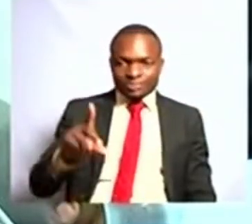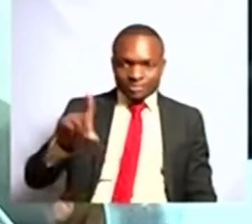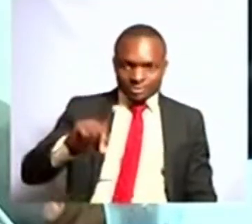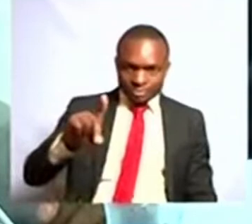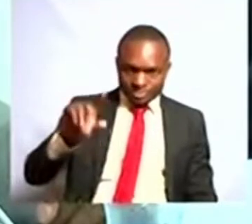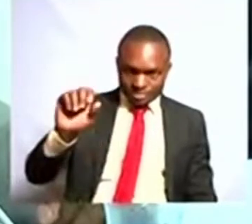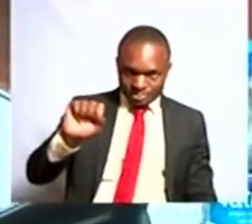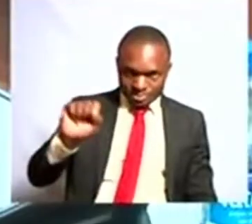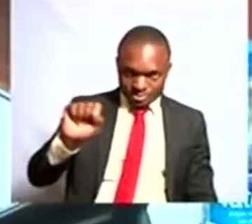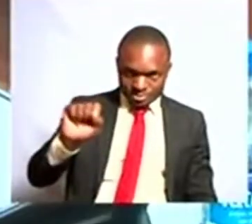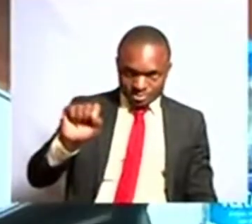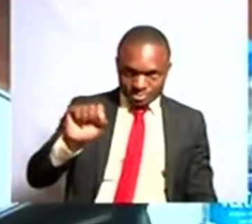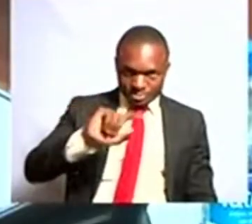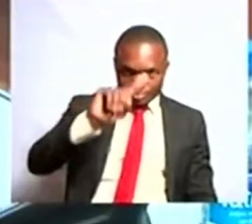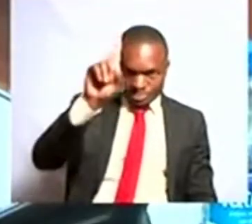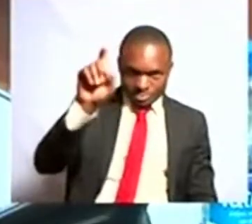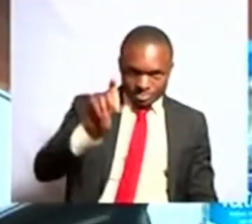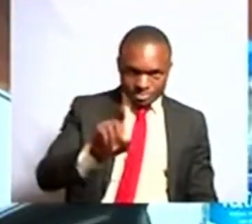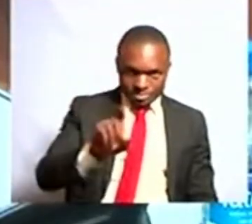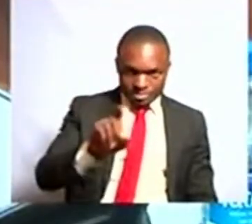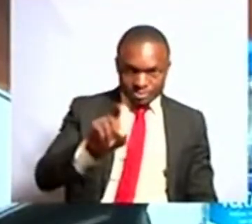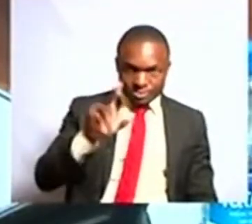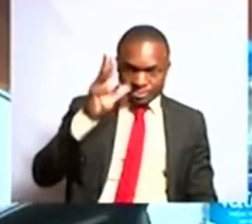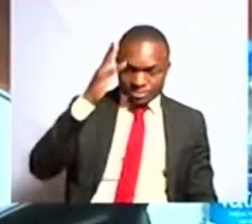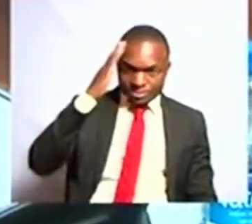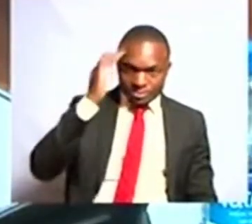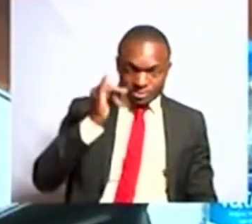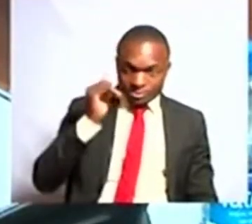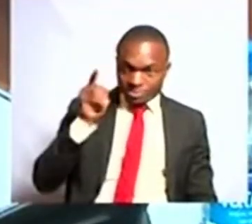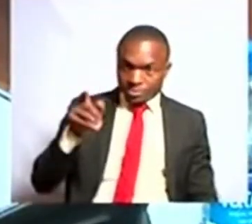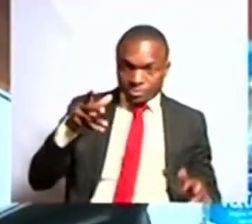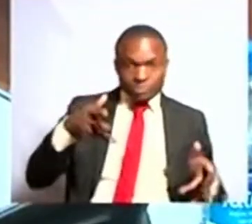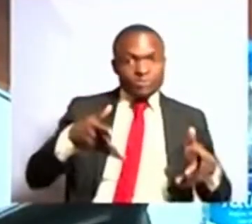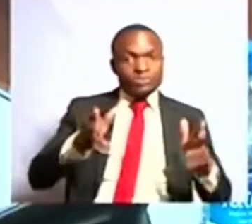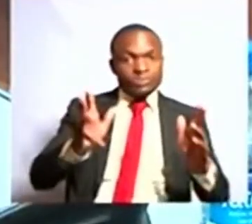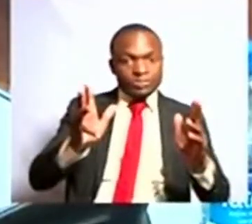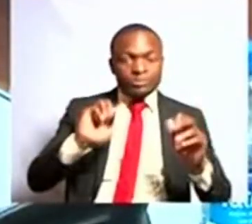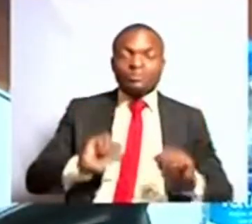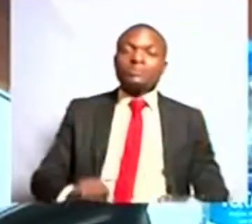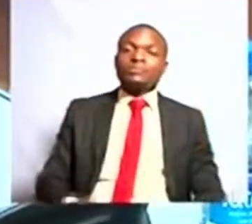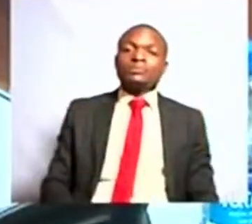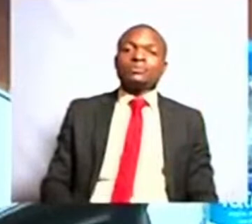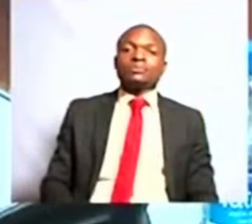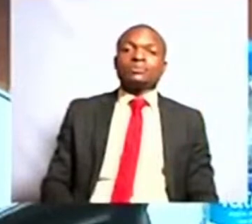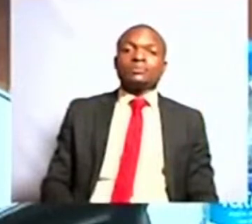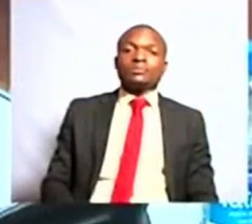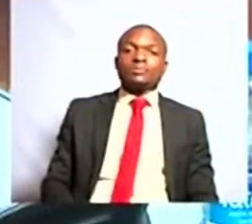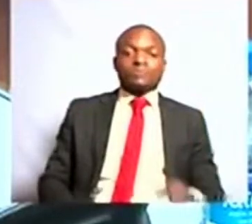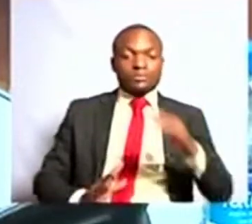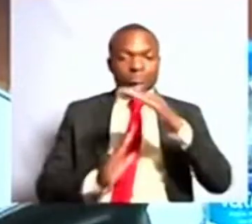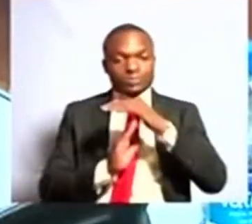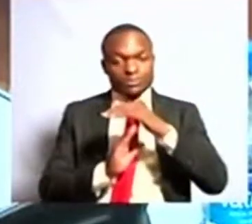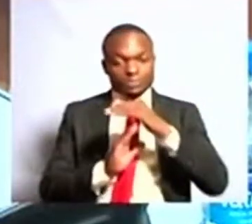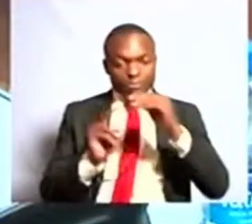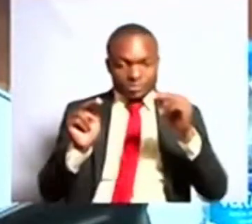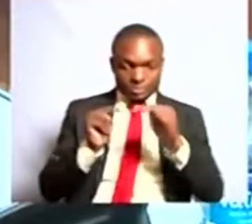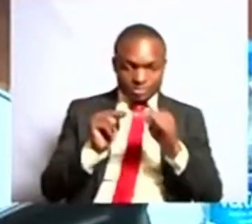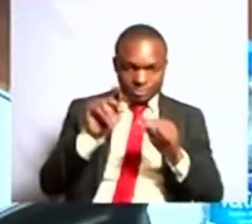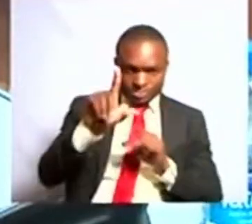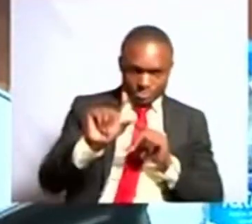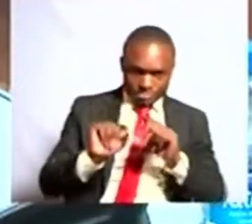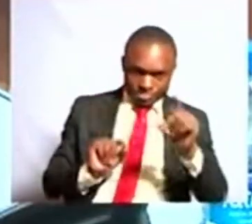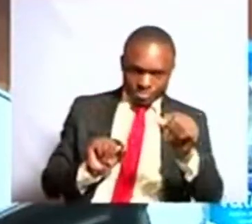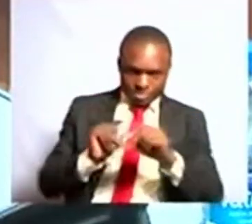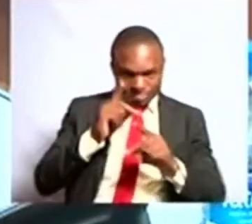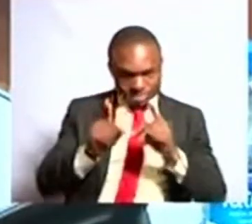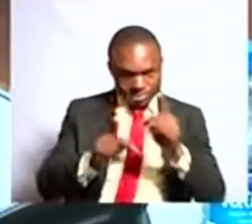PS, the question was, why did you allow a limited bidding